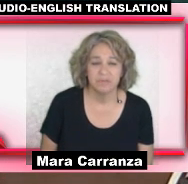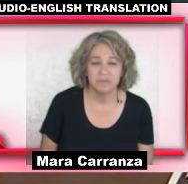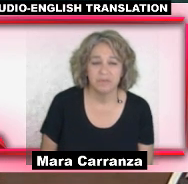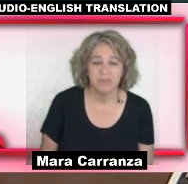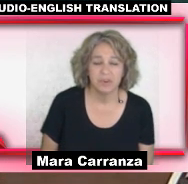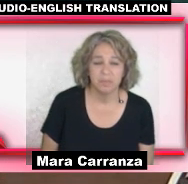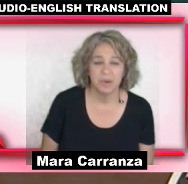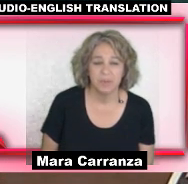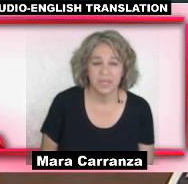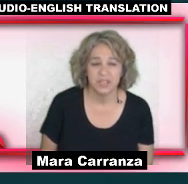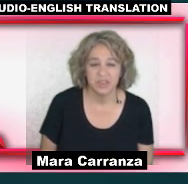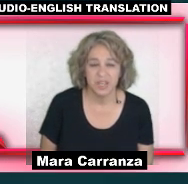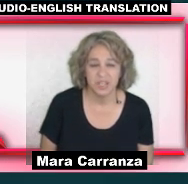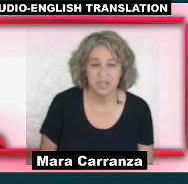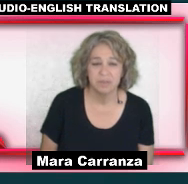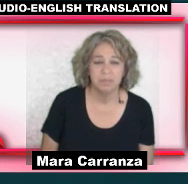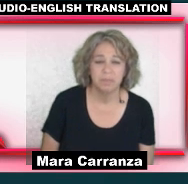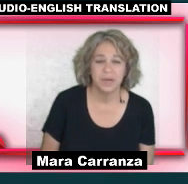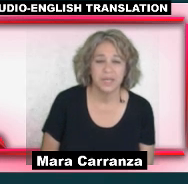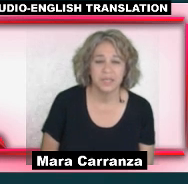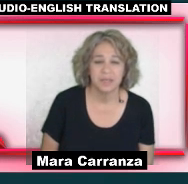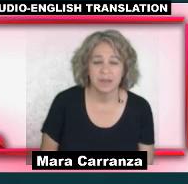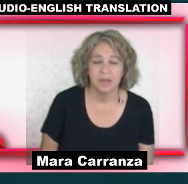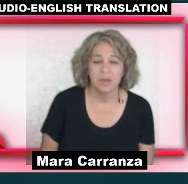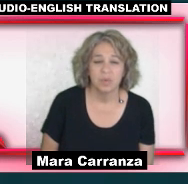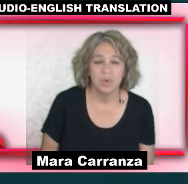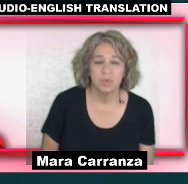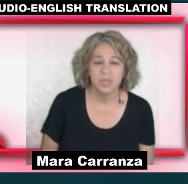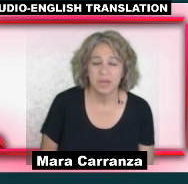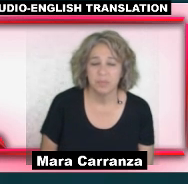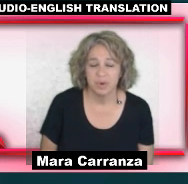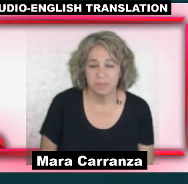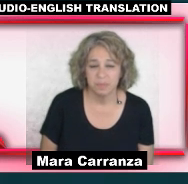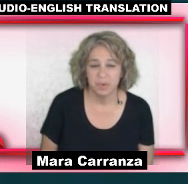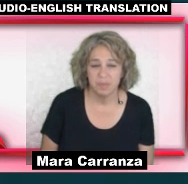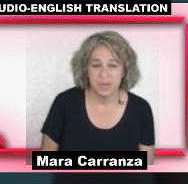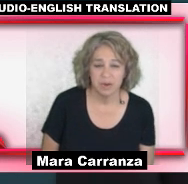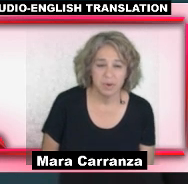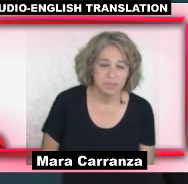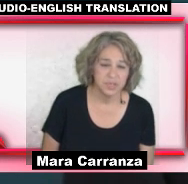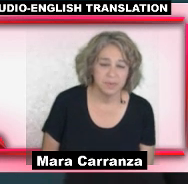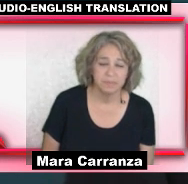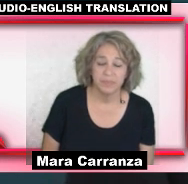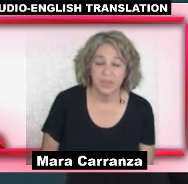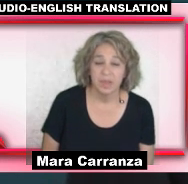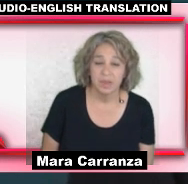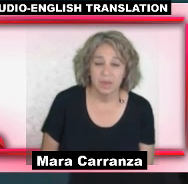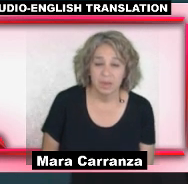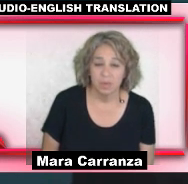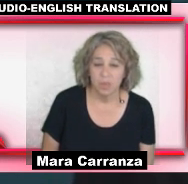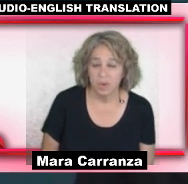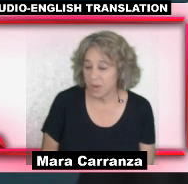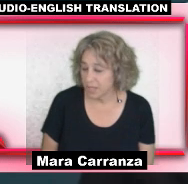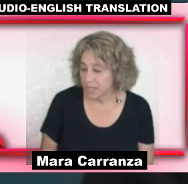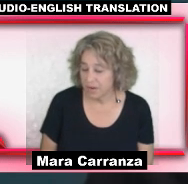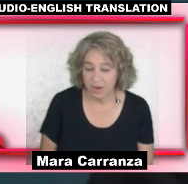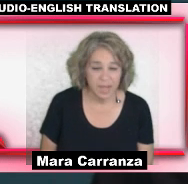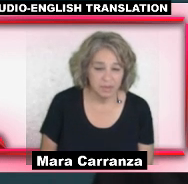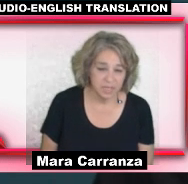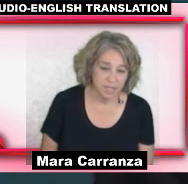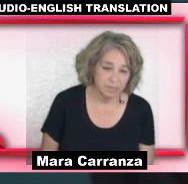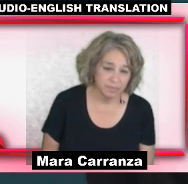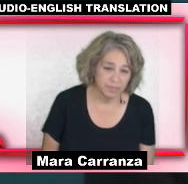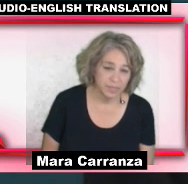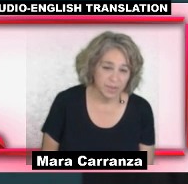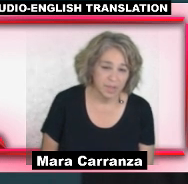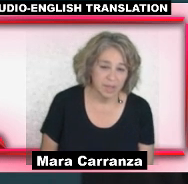budget nunca, for public education, no vamos but a permitir la corrupción. We will not permit corruption. Queremos cuentas claras, we want clear